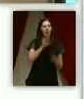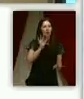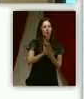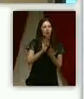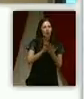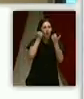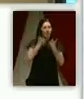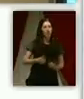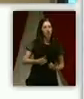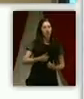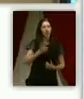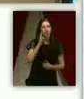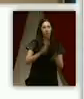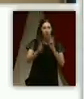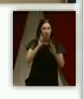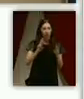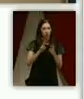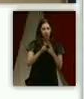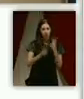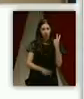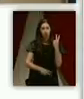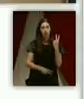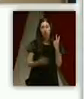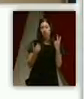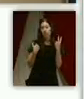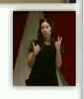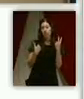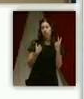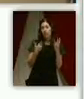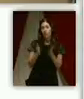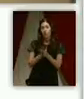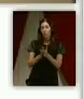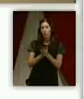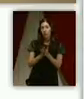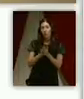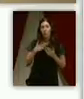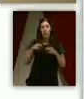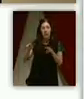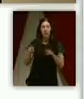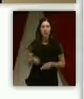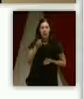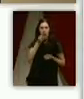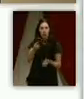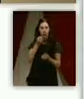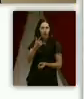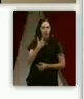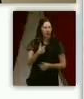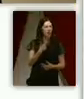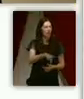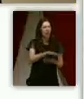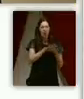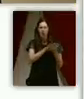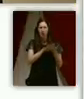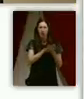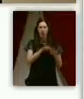visual and physical interaction. Yesterday, when I was chatting to one of my friends and colleagues, and